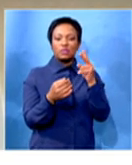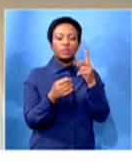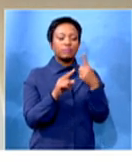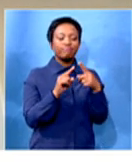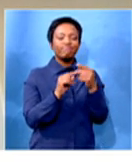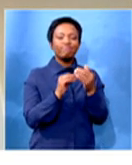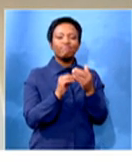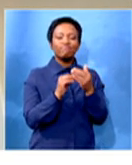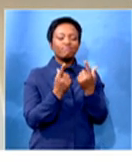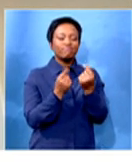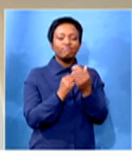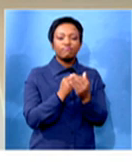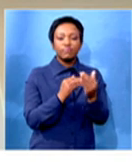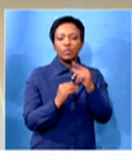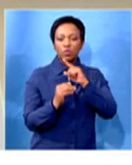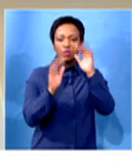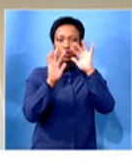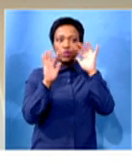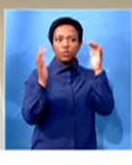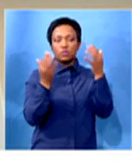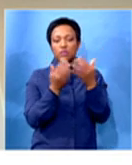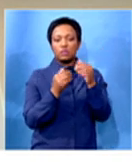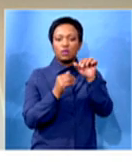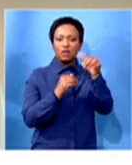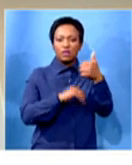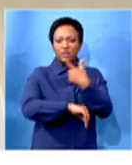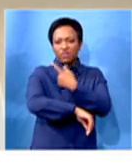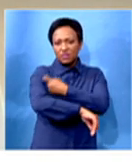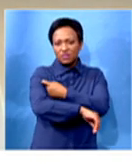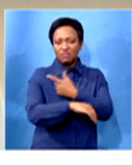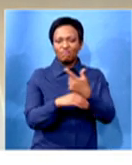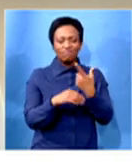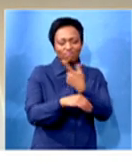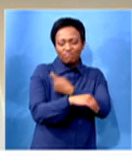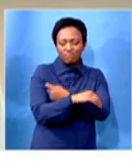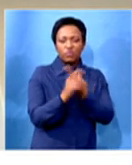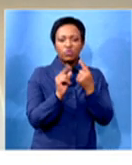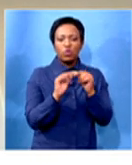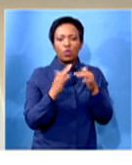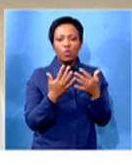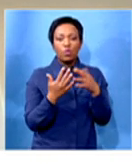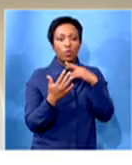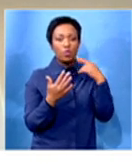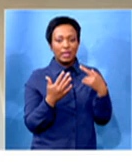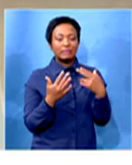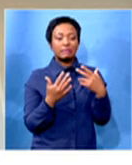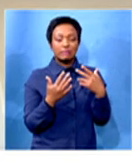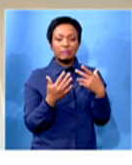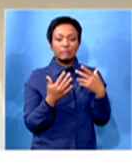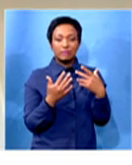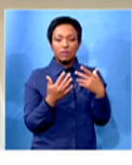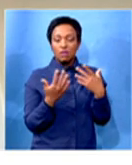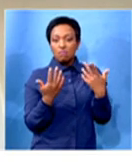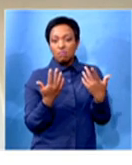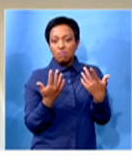I think around the world, for example, other vaccination, childhood vaccination has taken a real dip. Are we going to see outbreaks